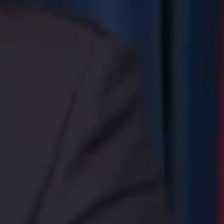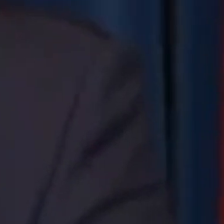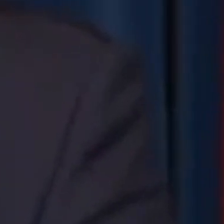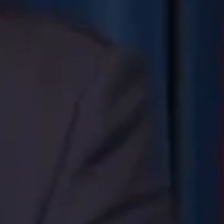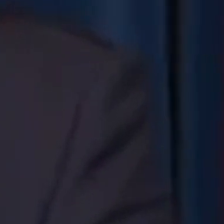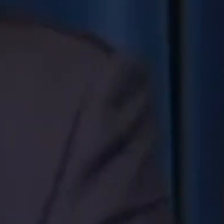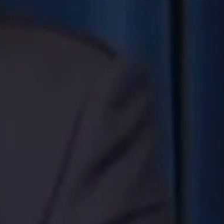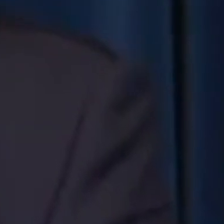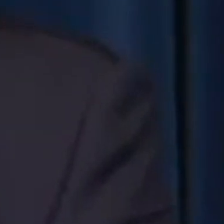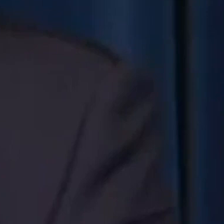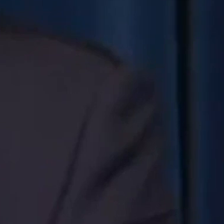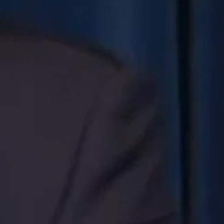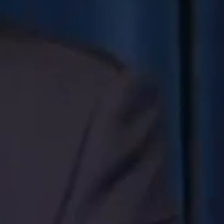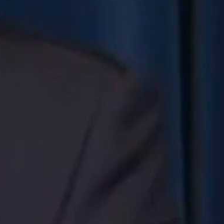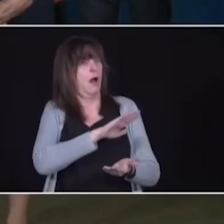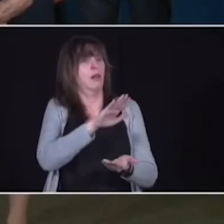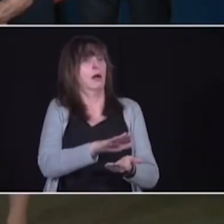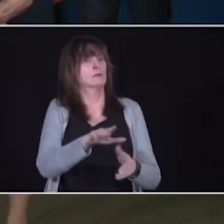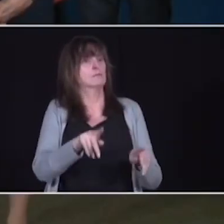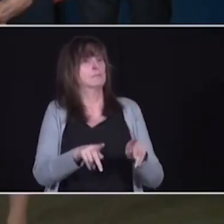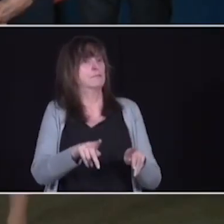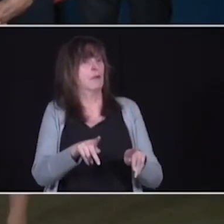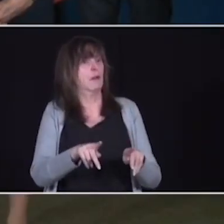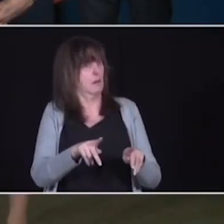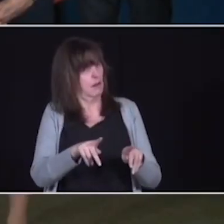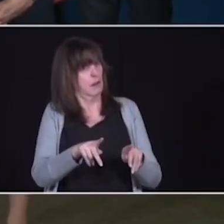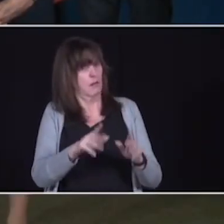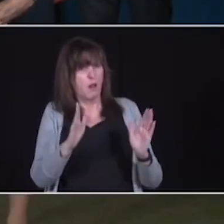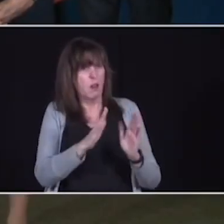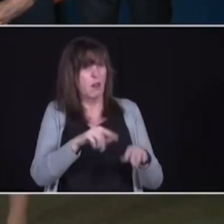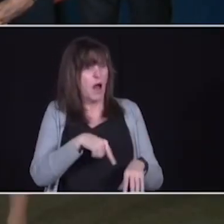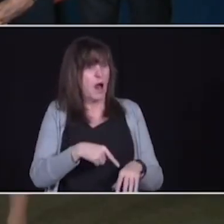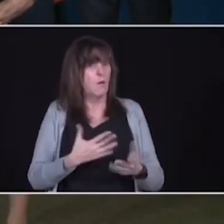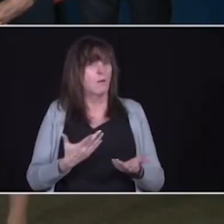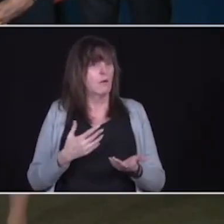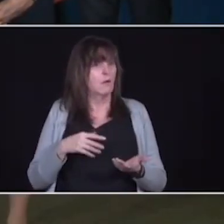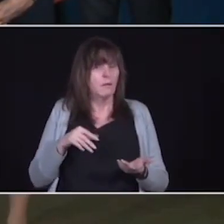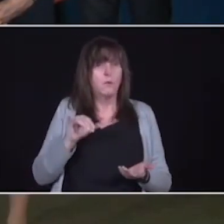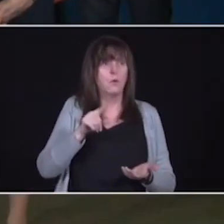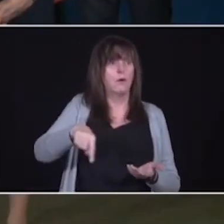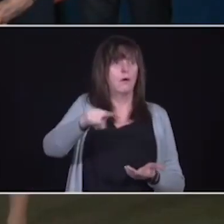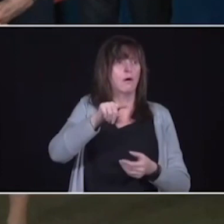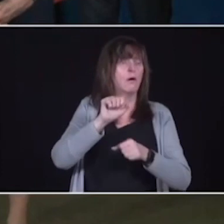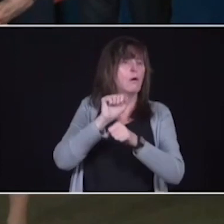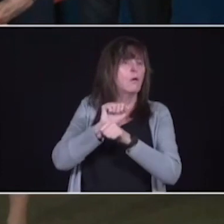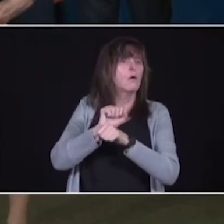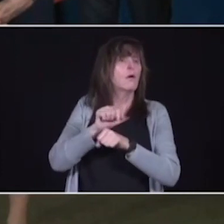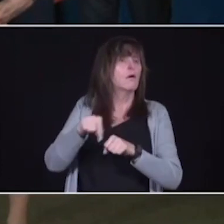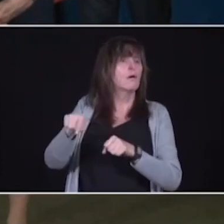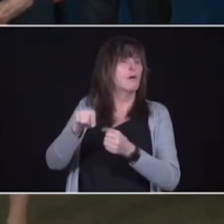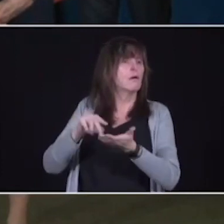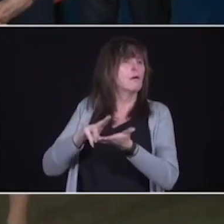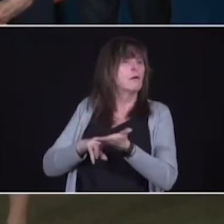with a firecracker, he wouldn't know what hit him with from Pfizer. The colorful metaphors kept on coming, as was the case in January